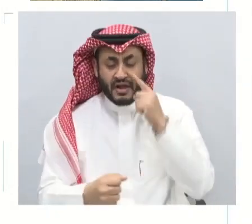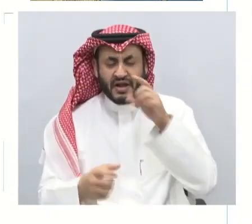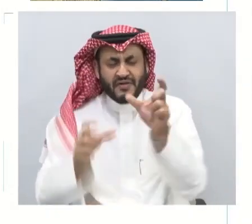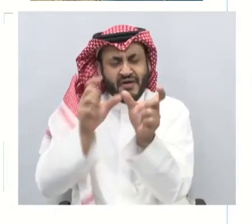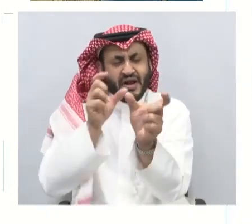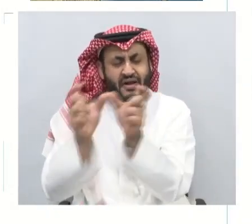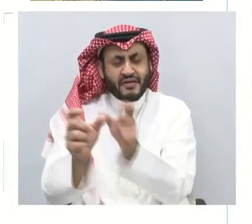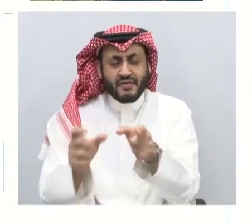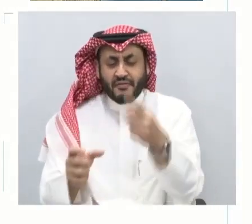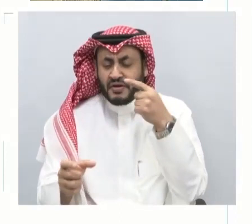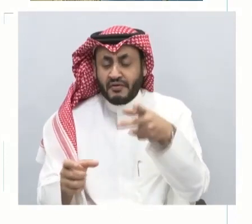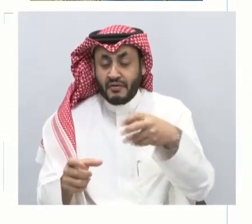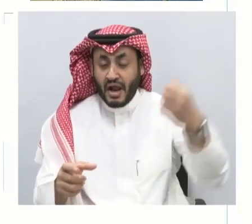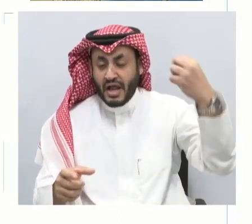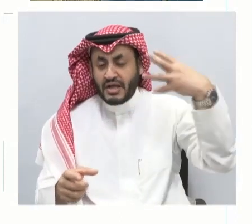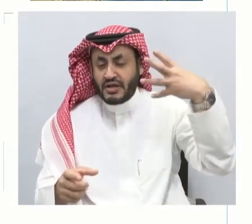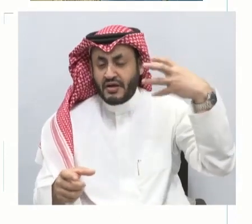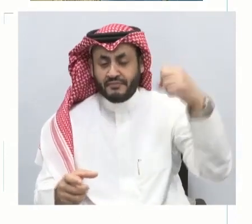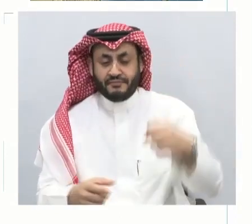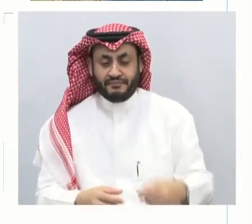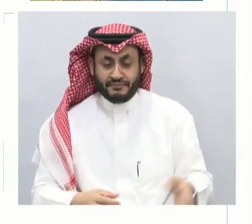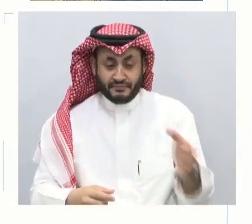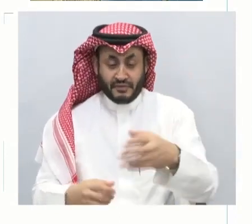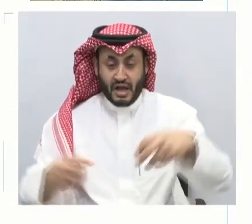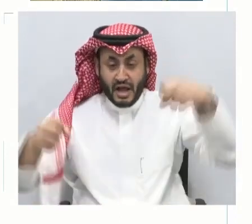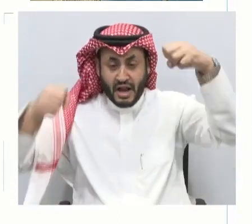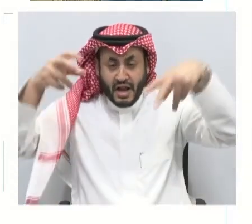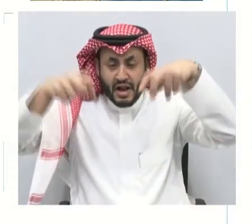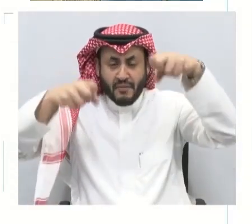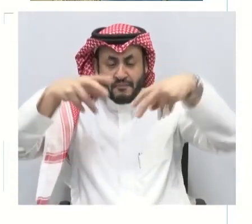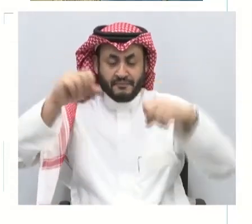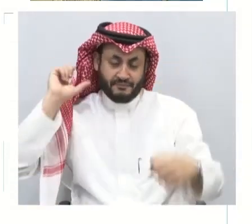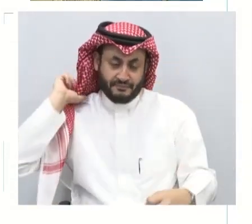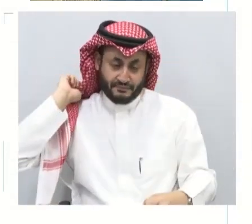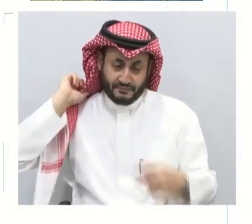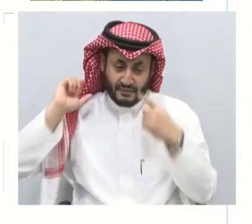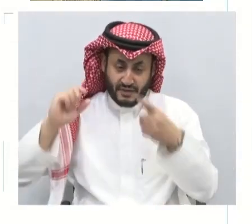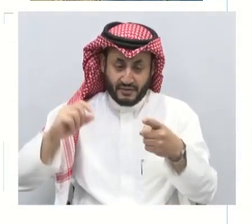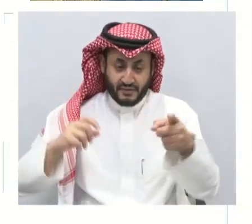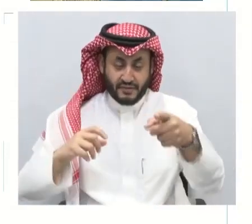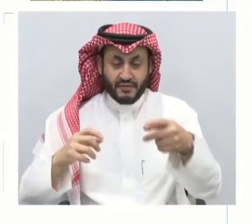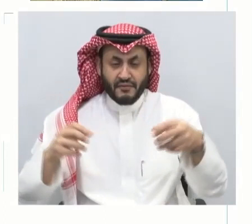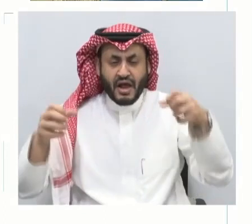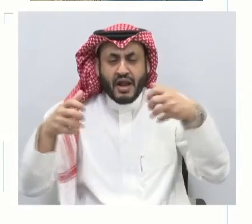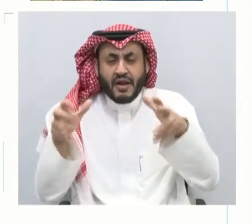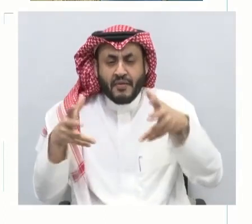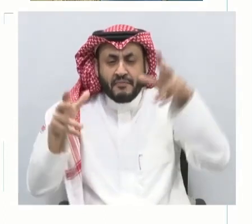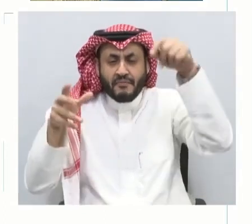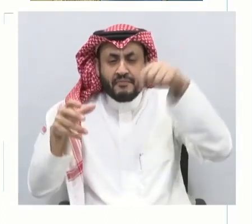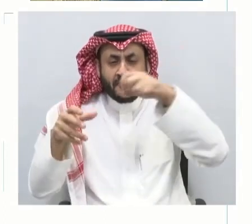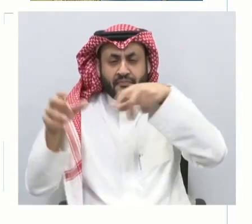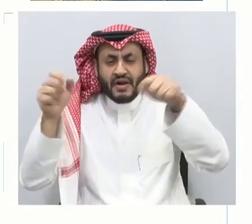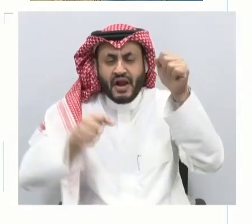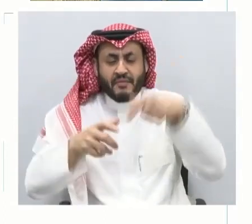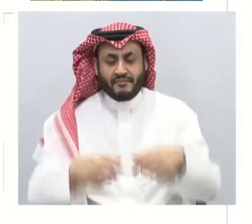one, which this one indicates sunny. And here this one indicates rainy. Okay, and here snowy, and here